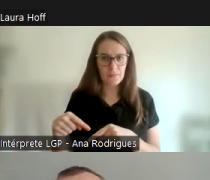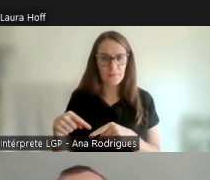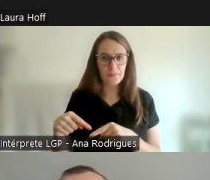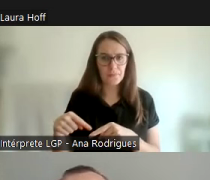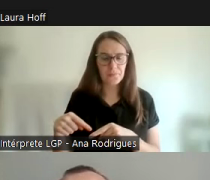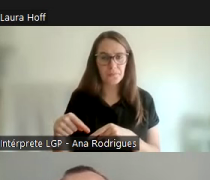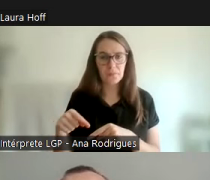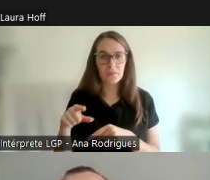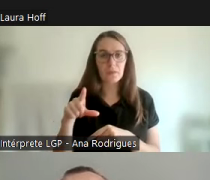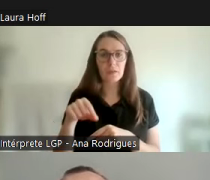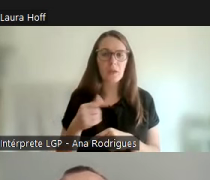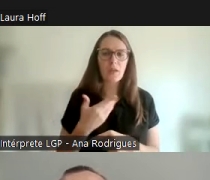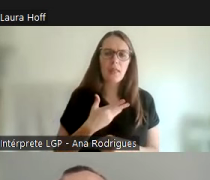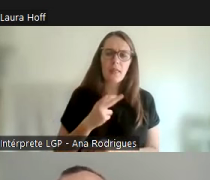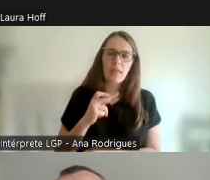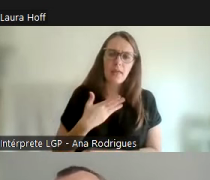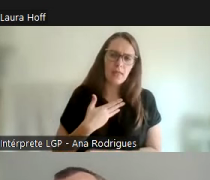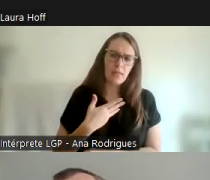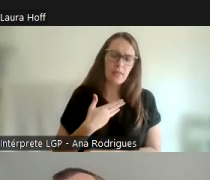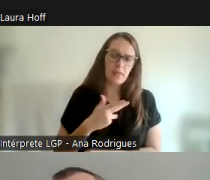in the data protections.